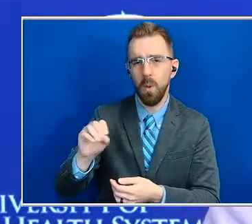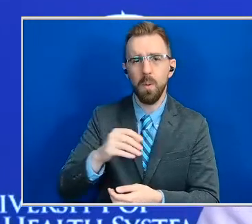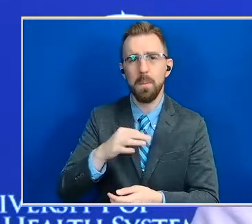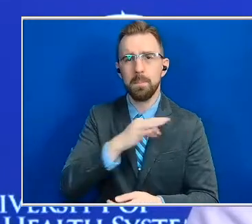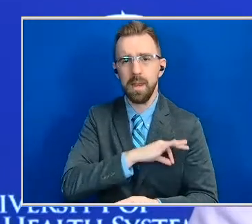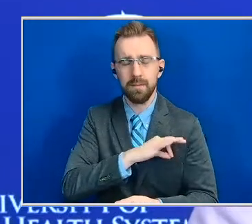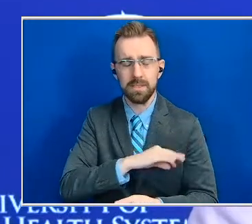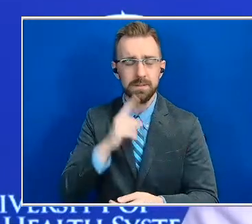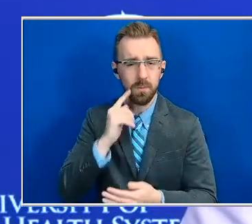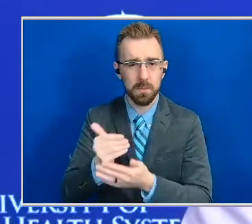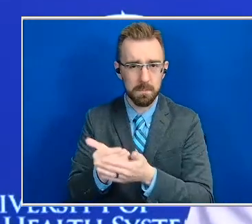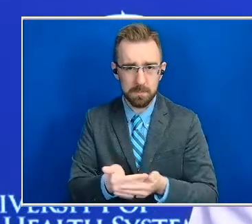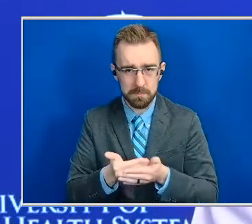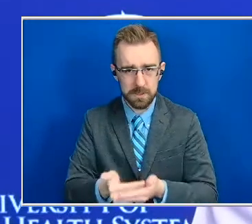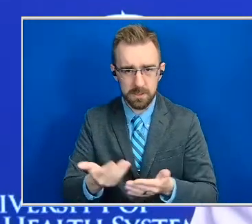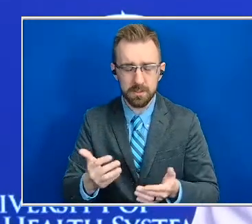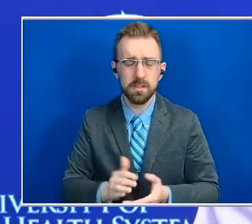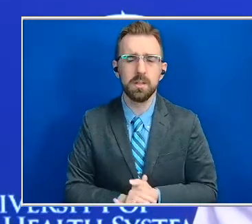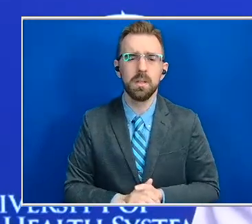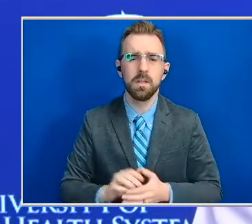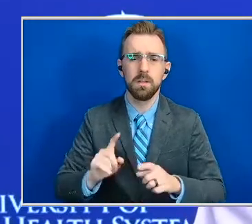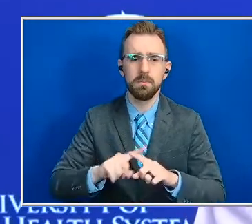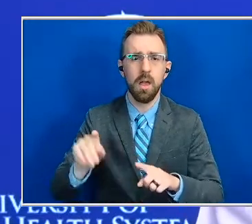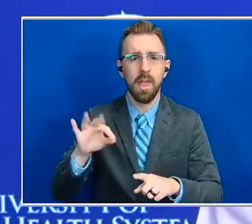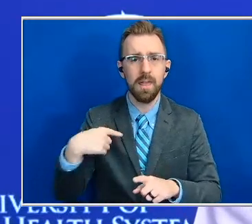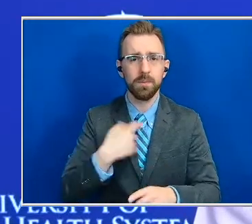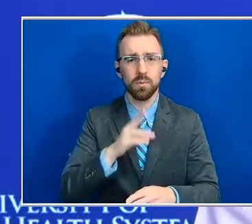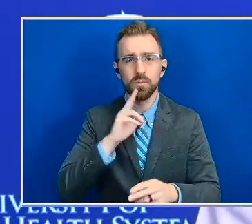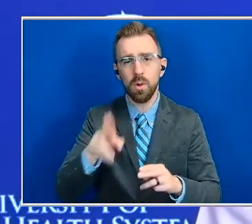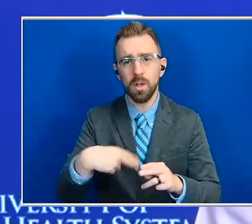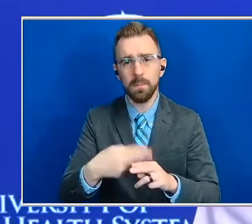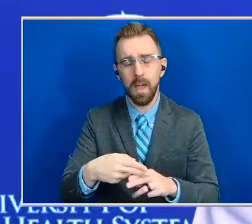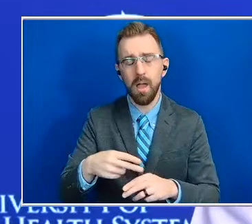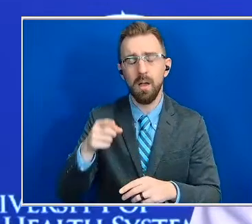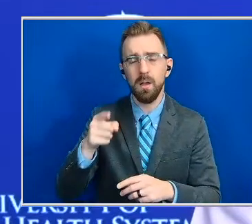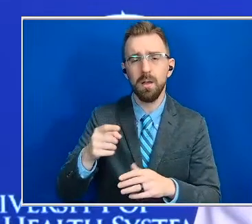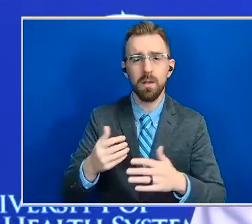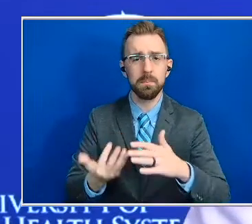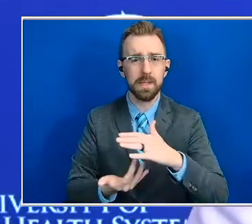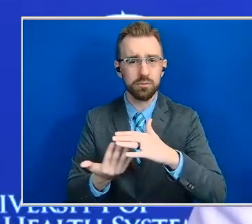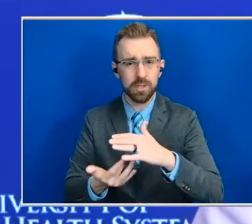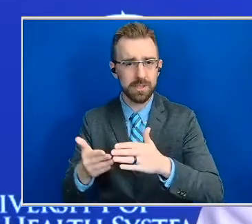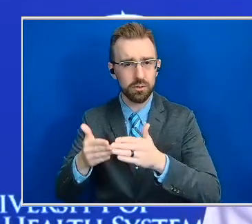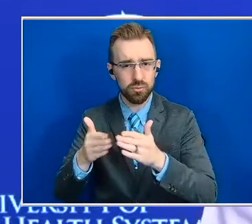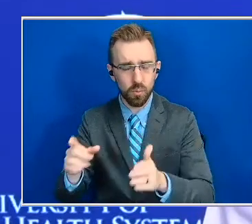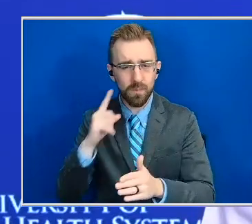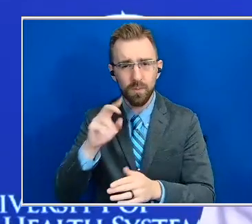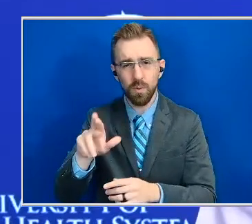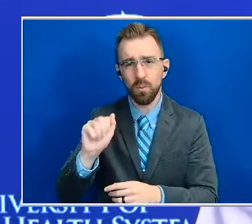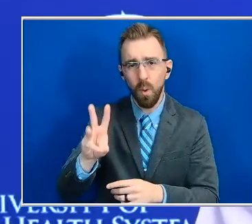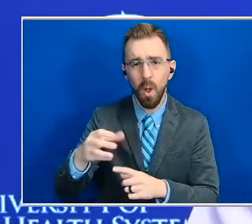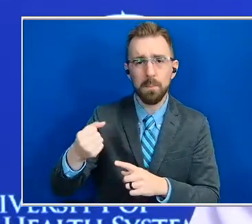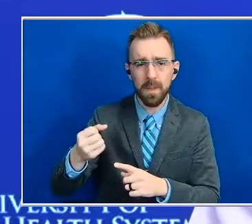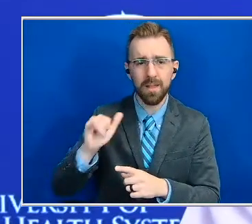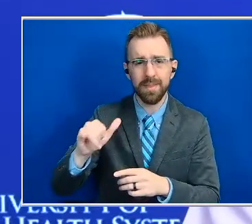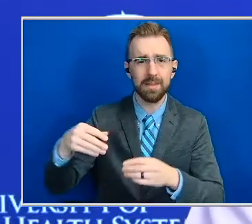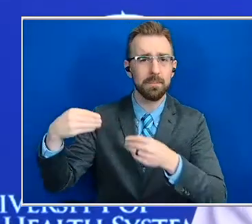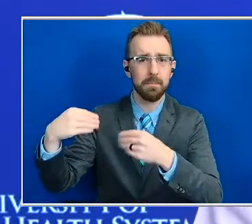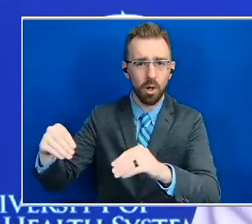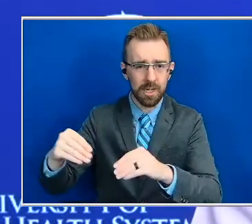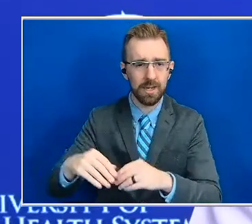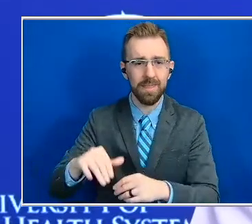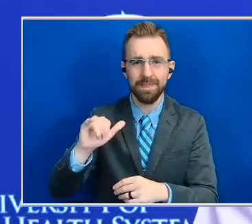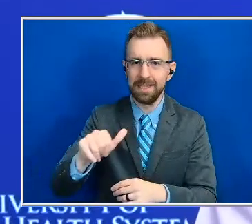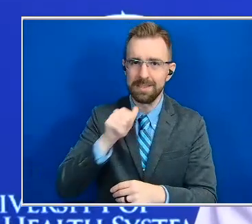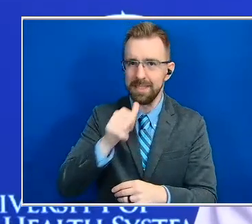baby. But if we are talking about pasteurization in general for other raw milk that is on the market, that is not the